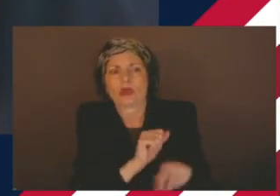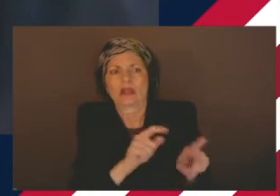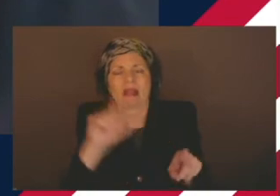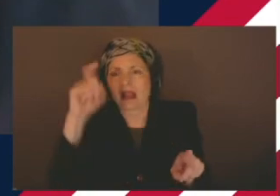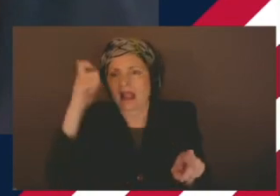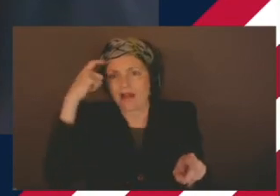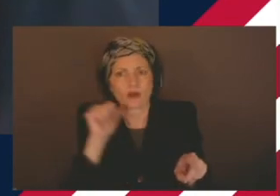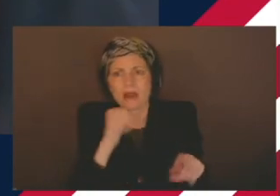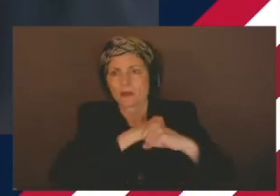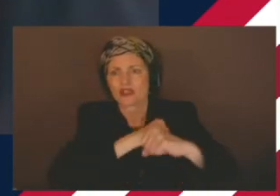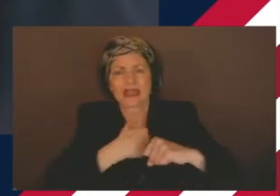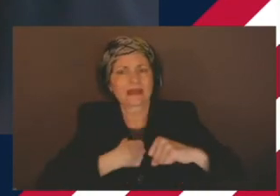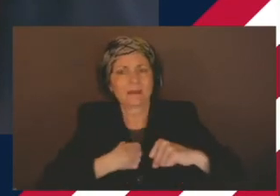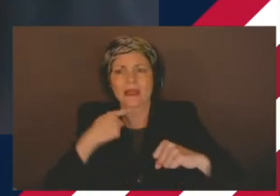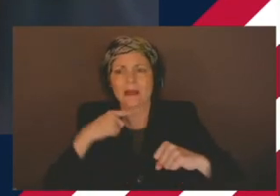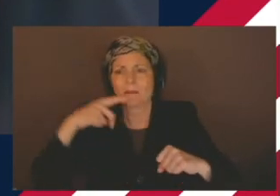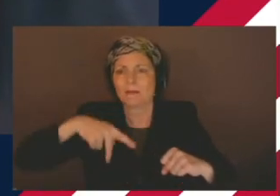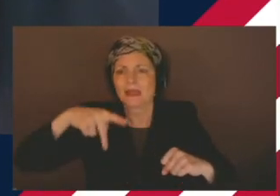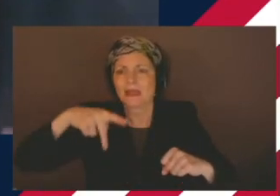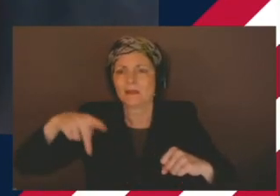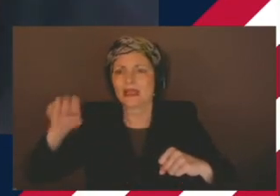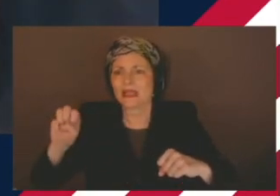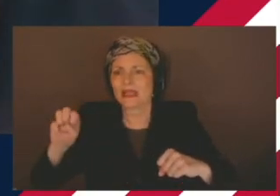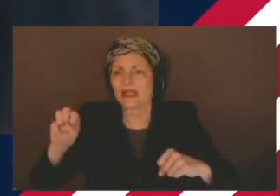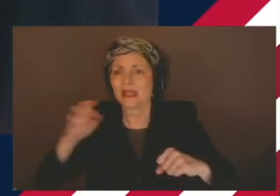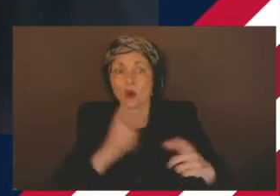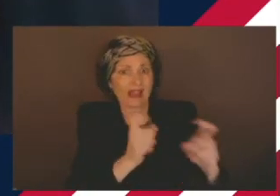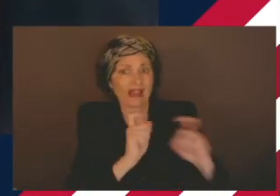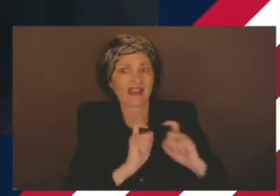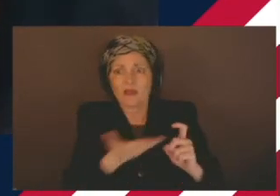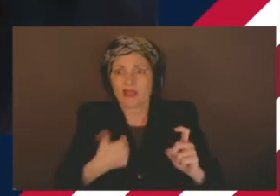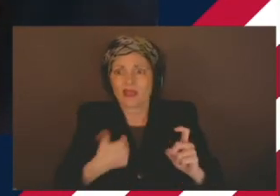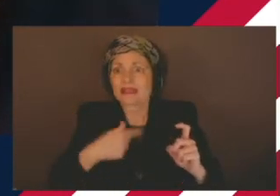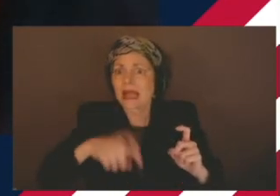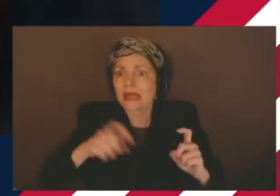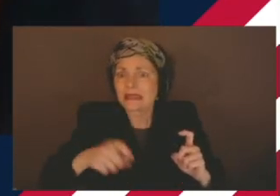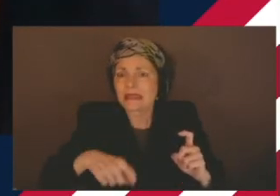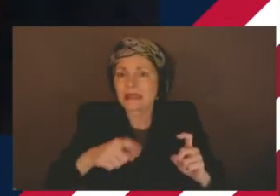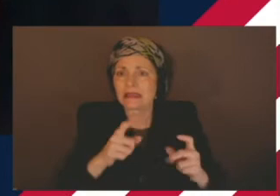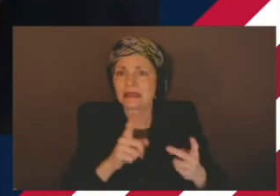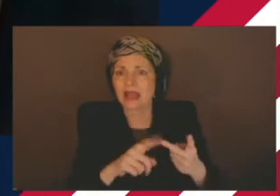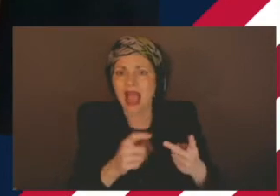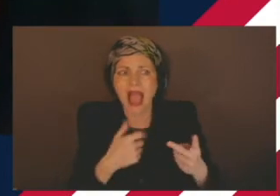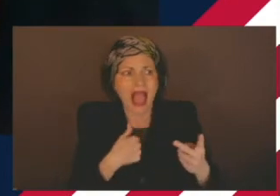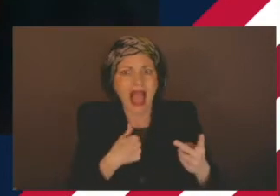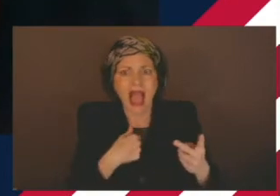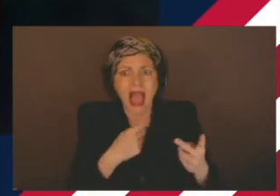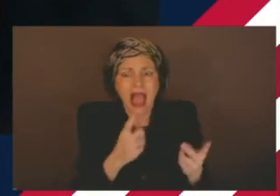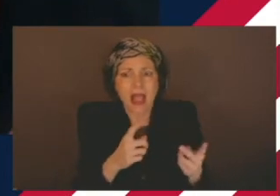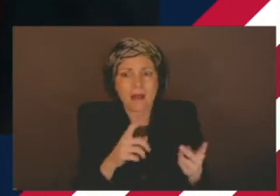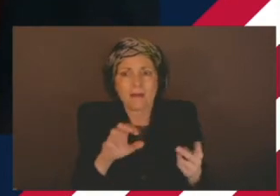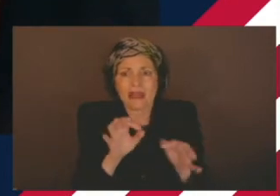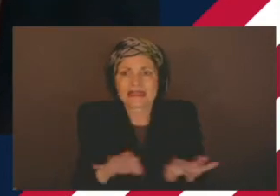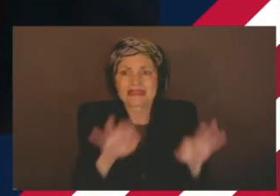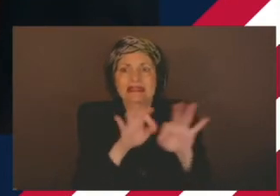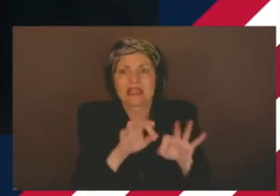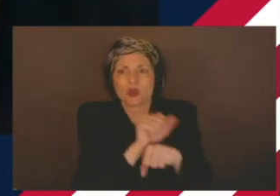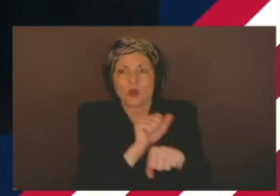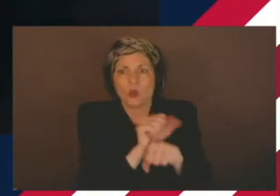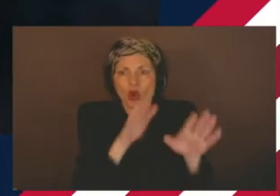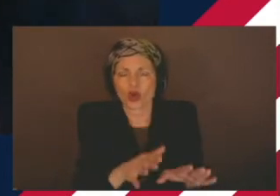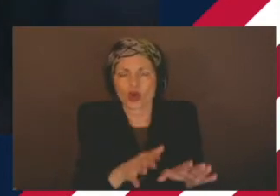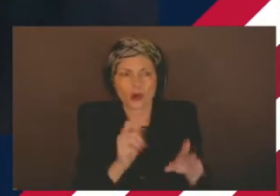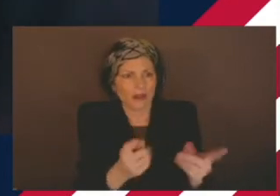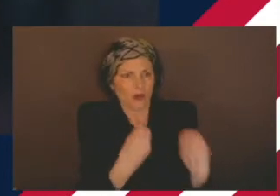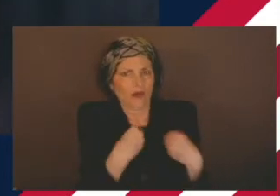and giving me essential things that I need, giving me a name change essential worker without the essentials of sick care, sick leave, and unemployment.